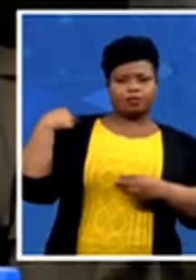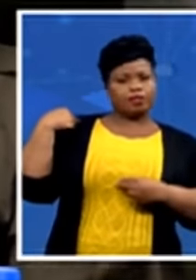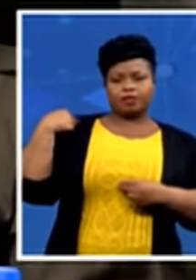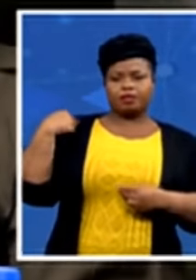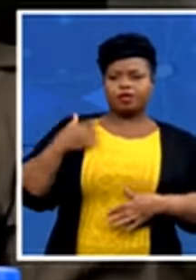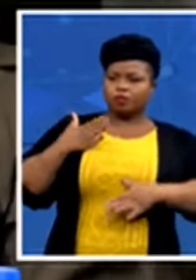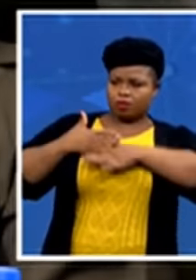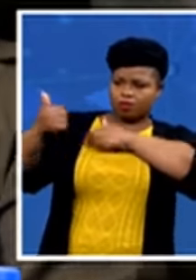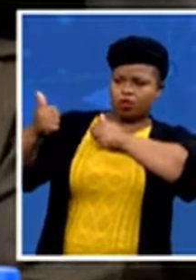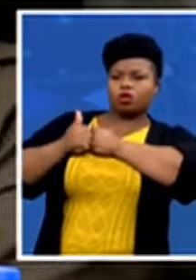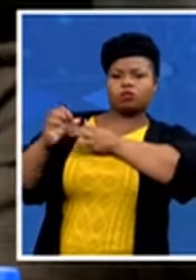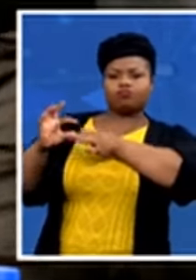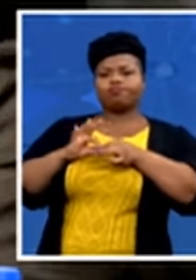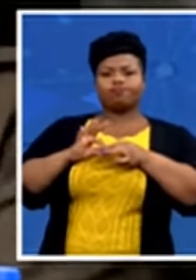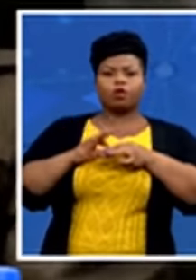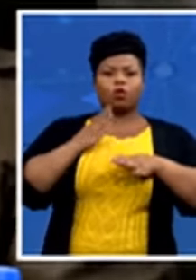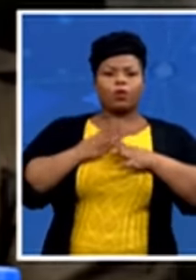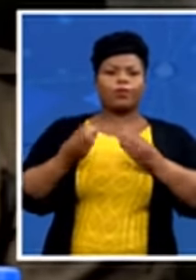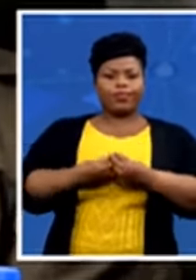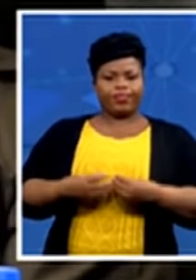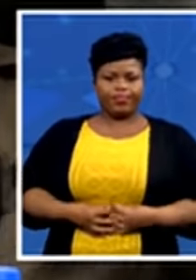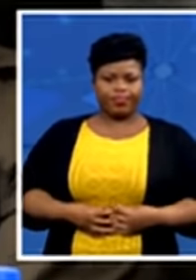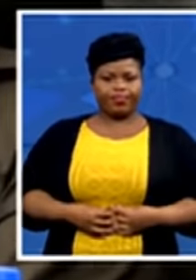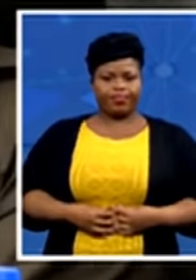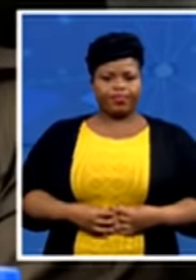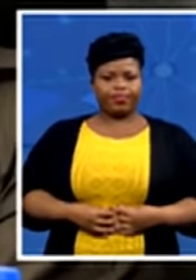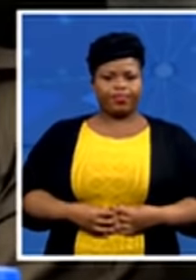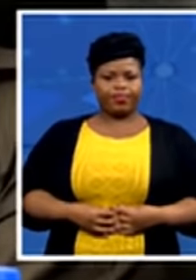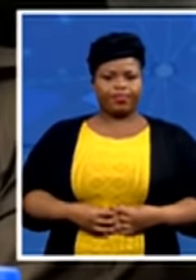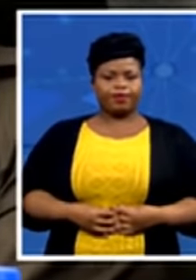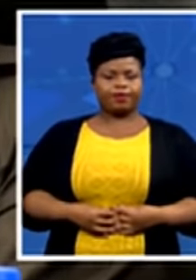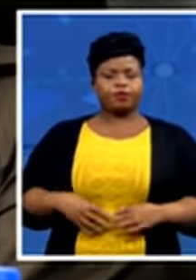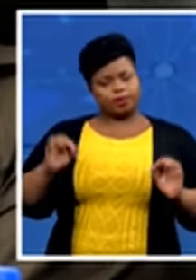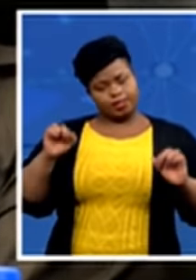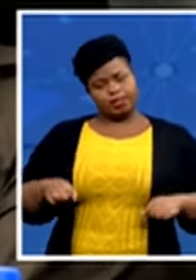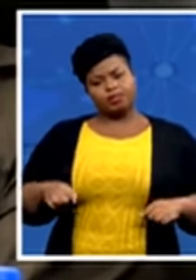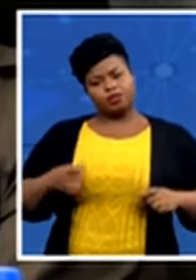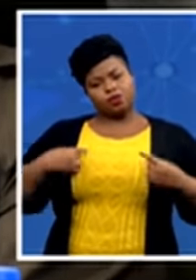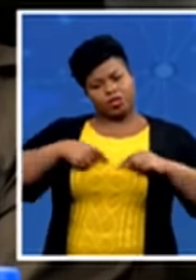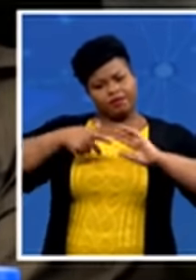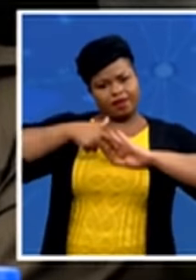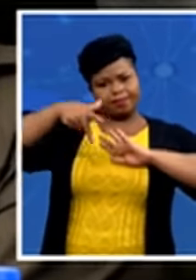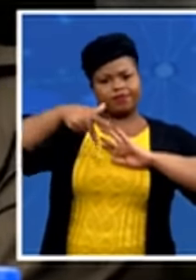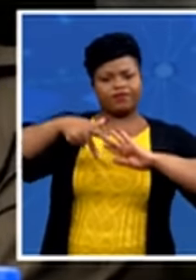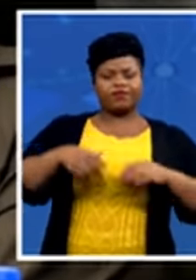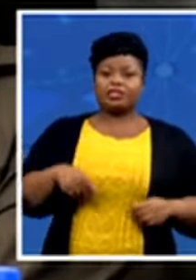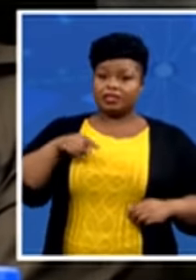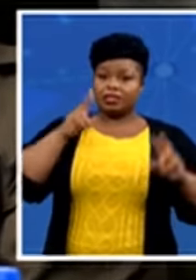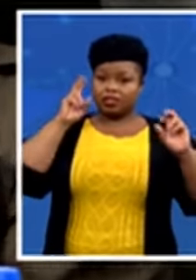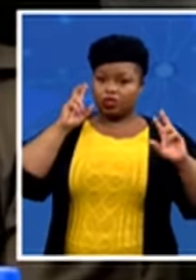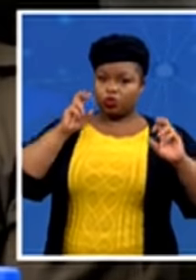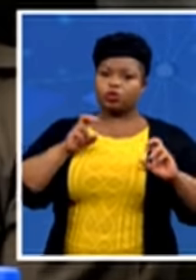function. So together we have endorsed these measures in terms of what needs to